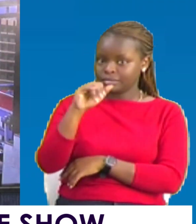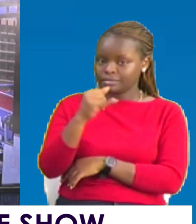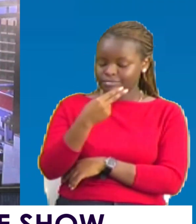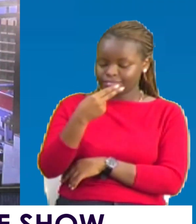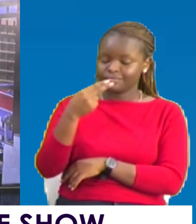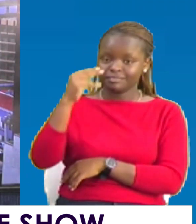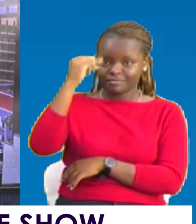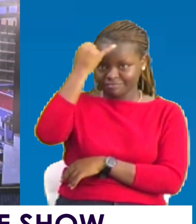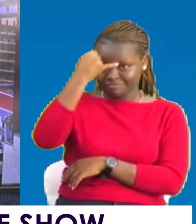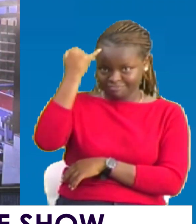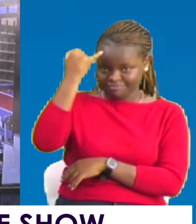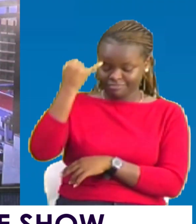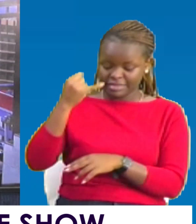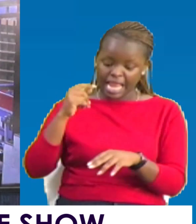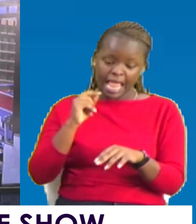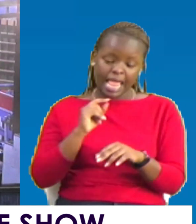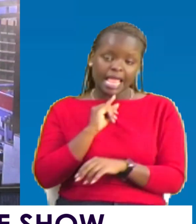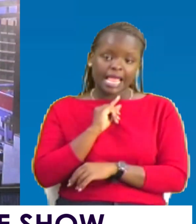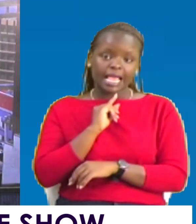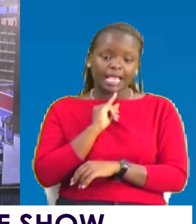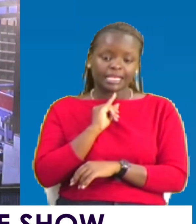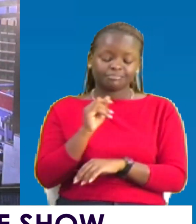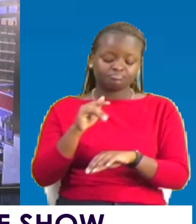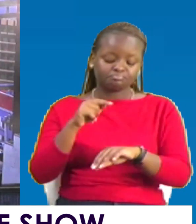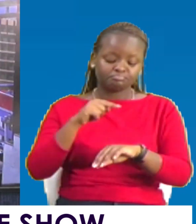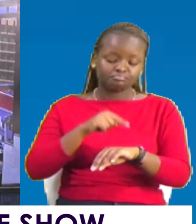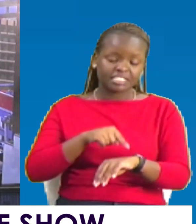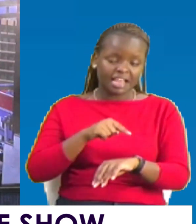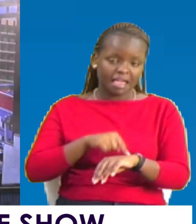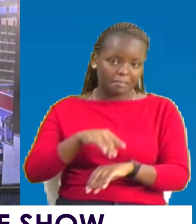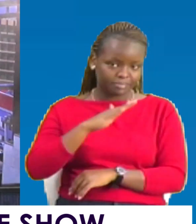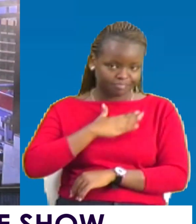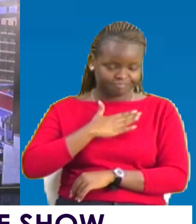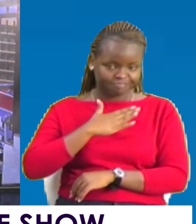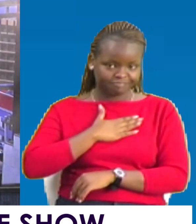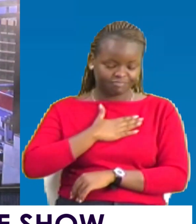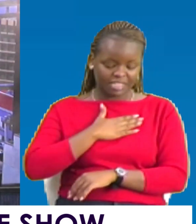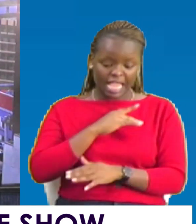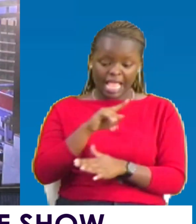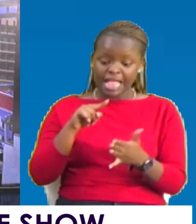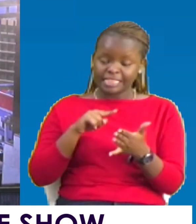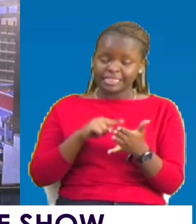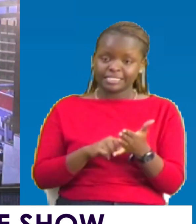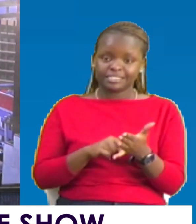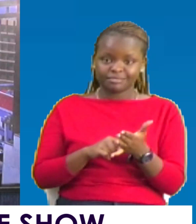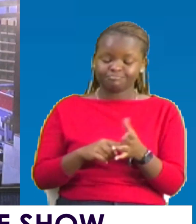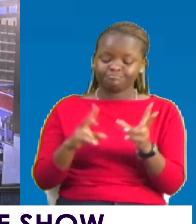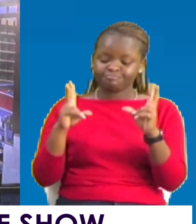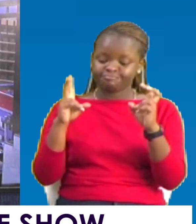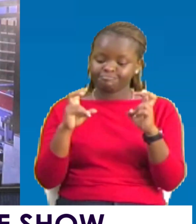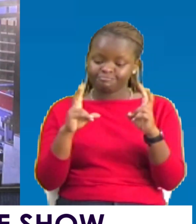time. It is our time. This is your